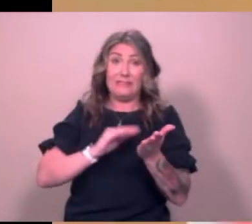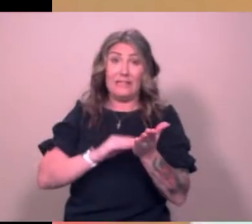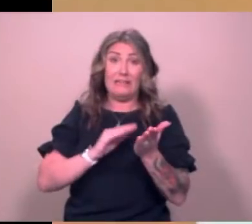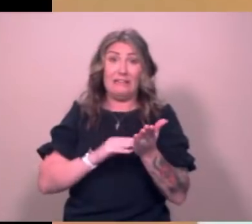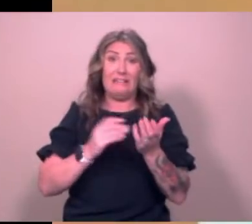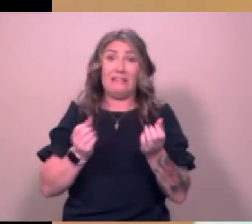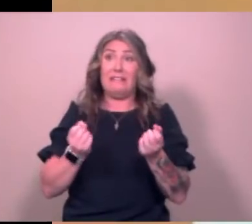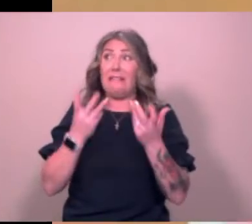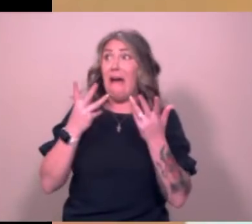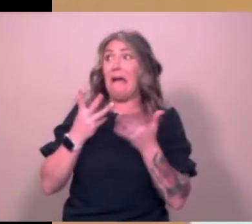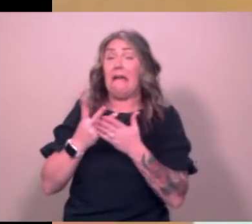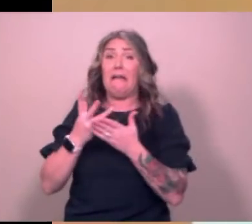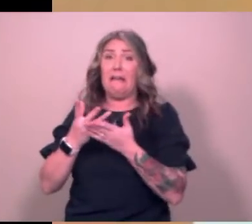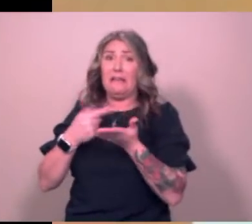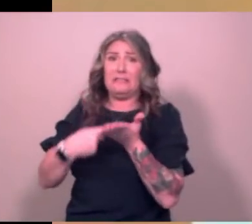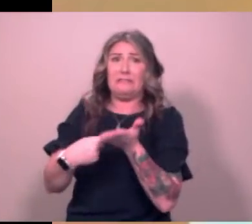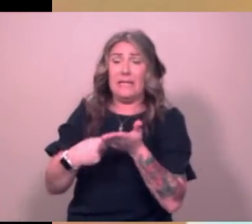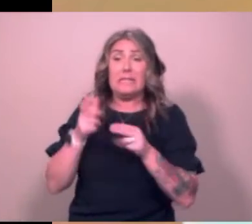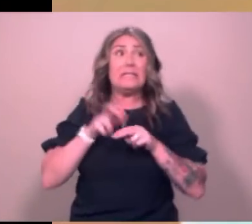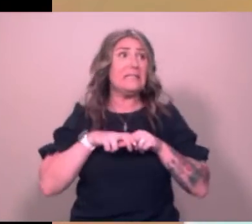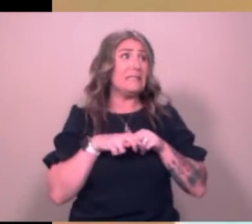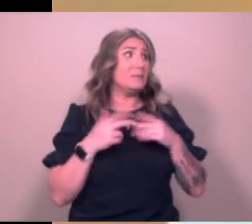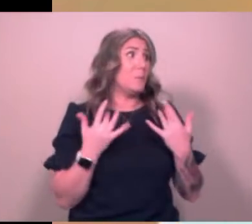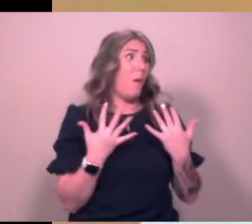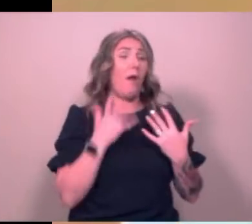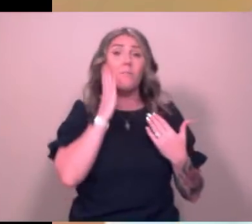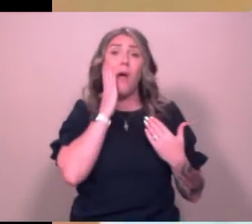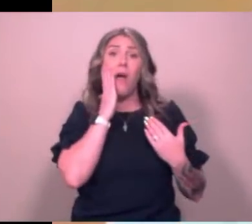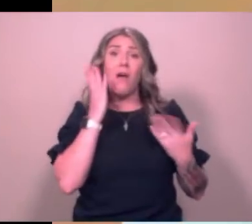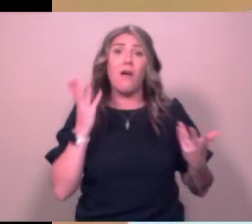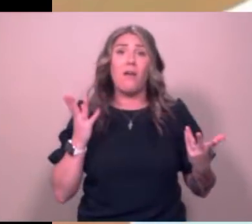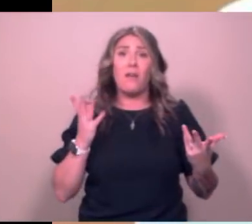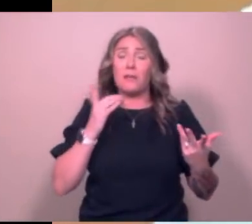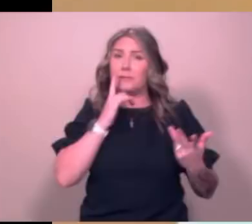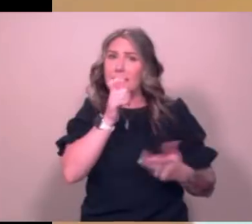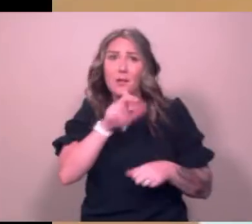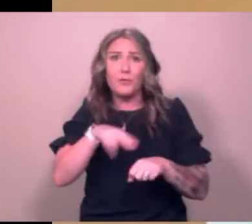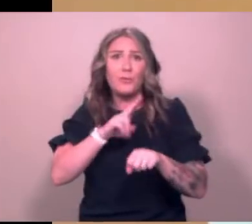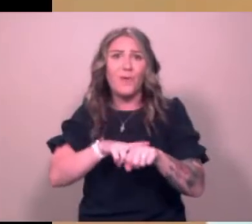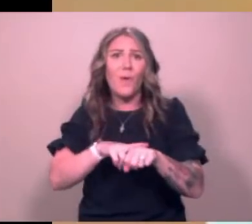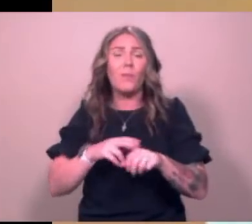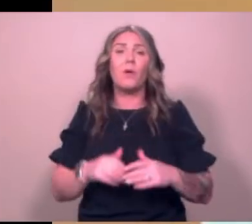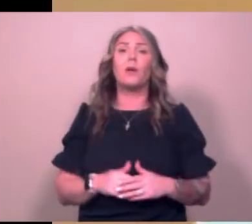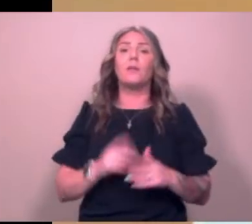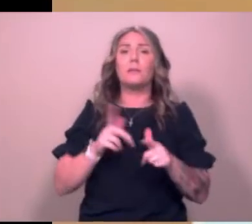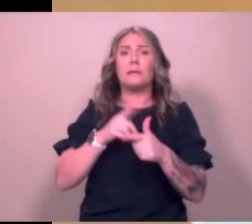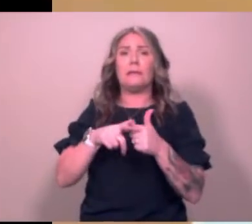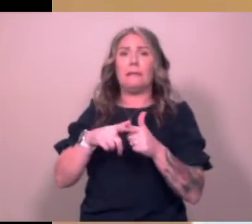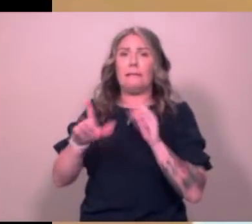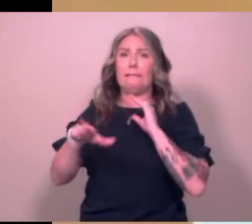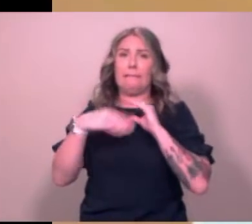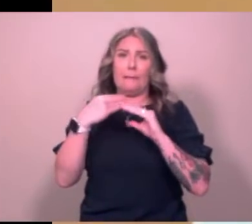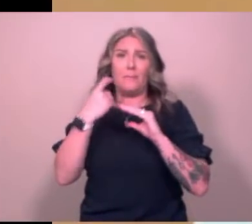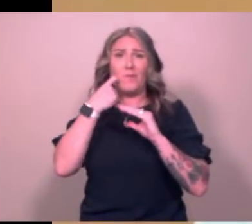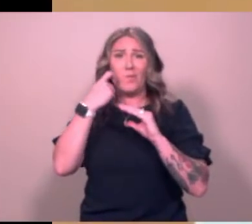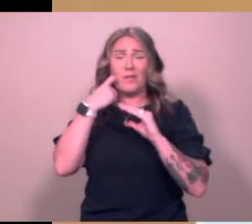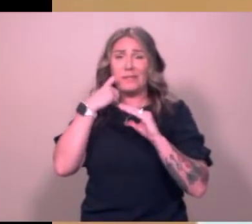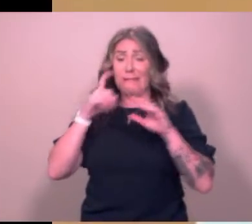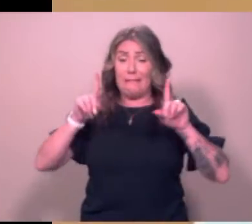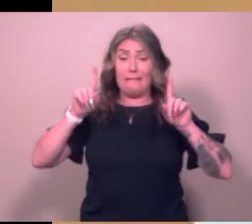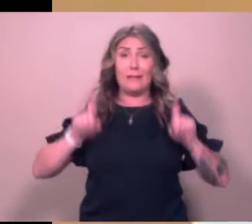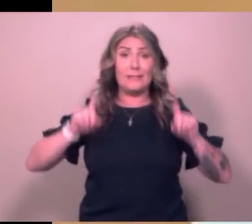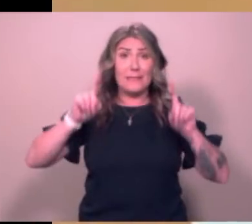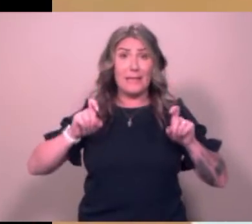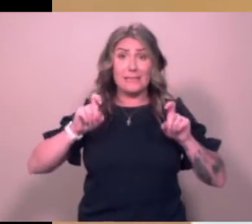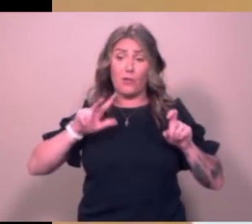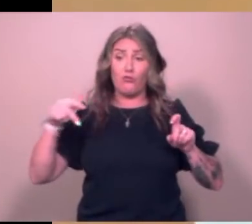the ED, for patients sitting in the ED waiting for beds, which is abnormal for us. And then I just got an email about our testing. Our